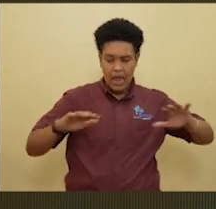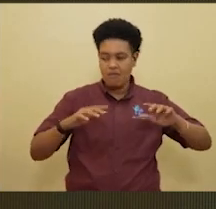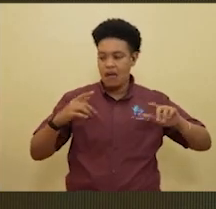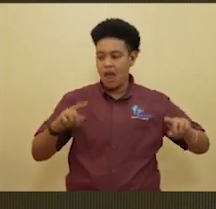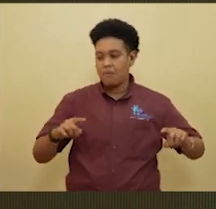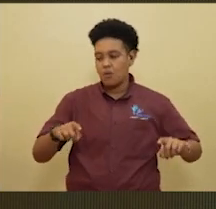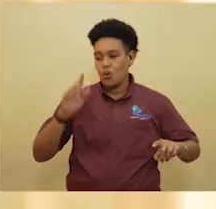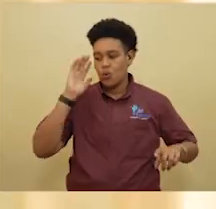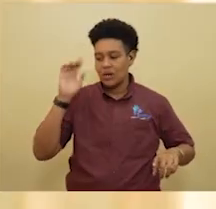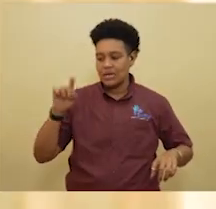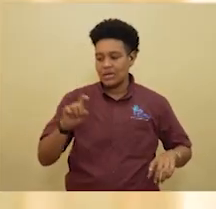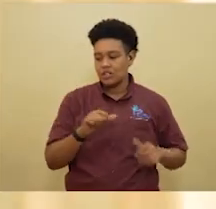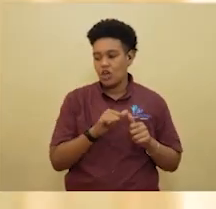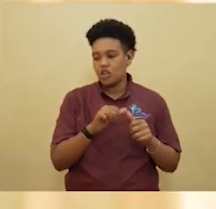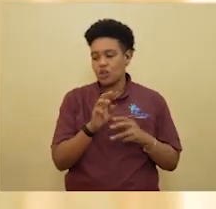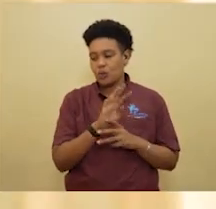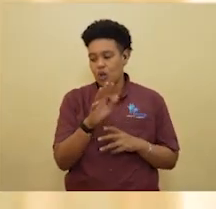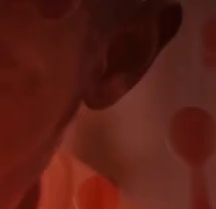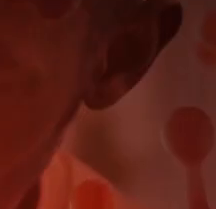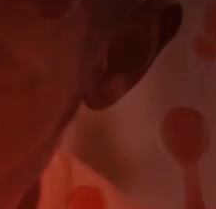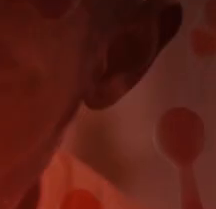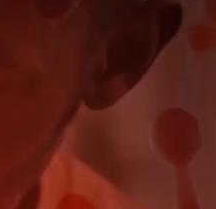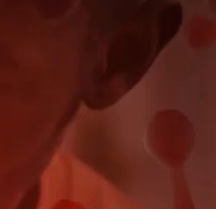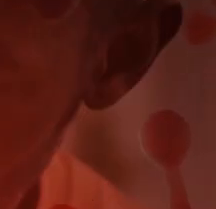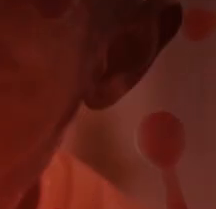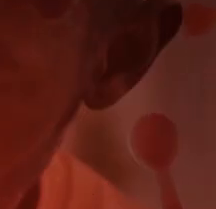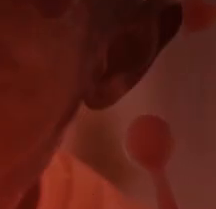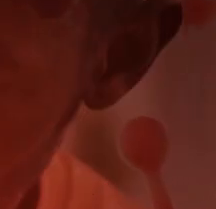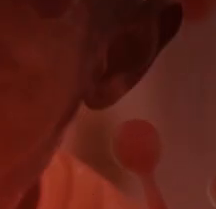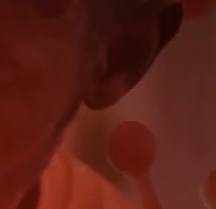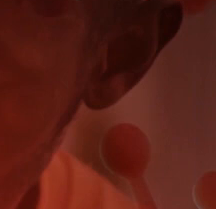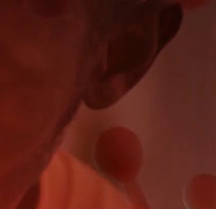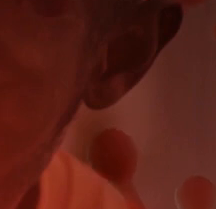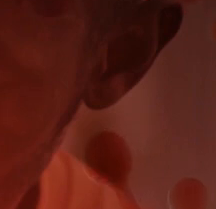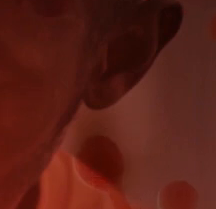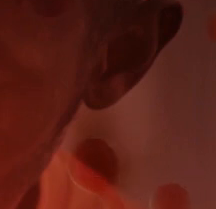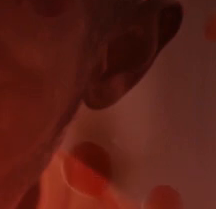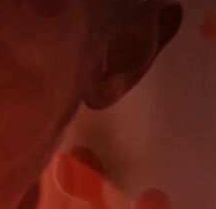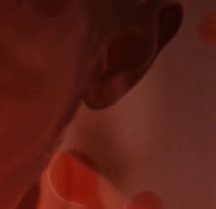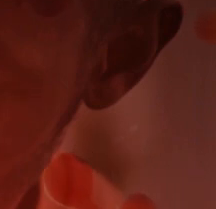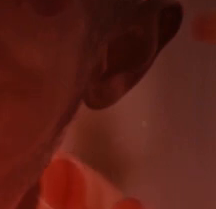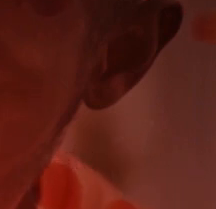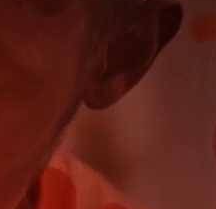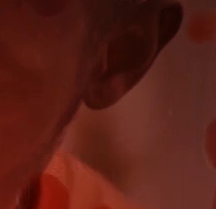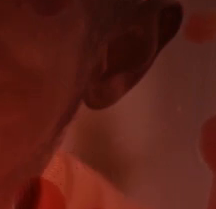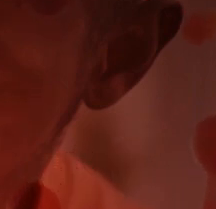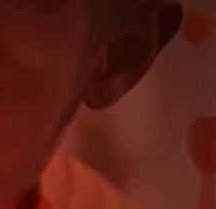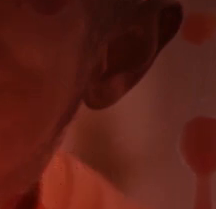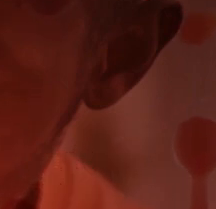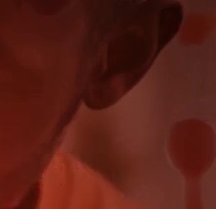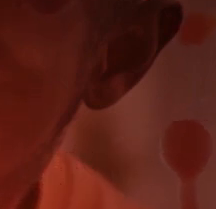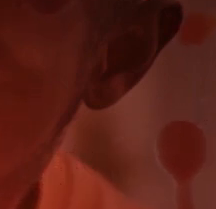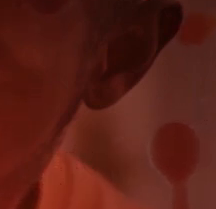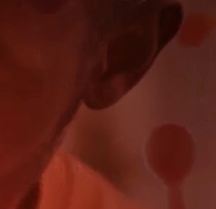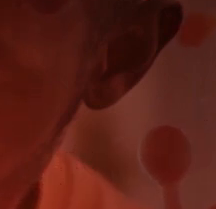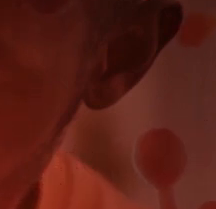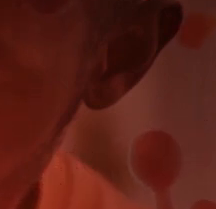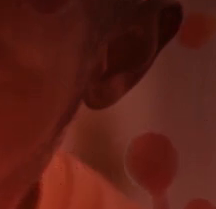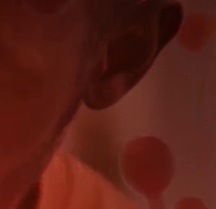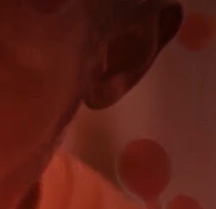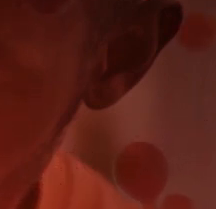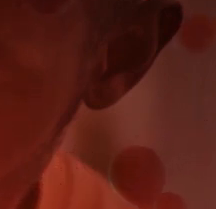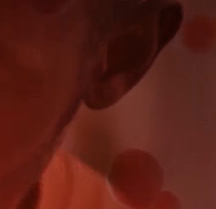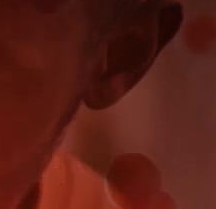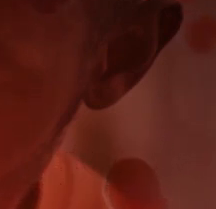will need to continue wearing your mask. So will everybody in the family do the hand wash thing, sanitize, and